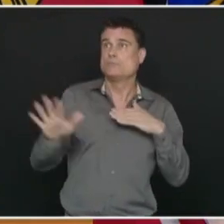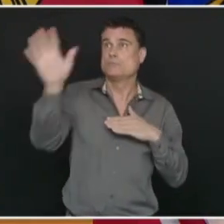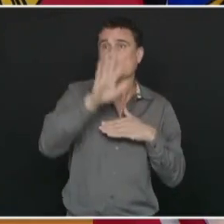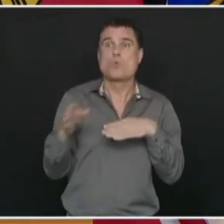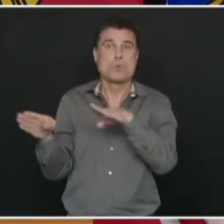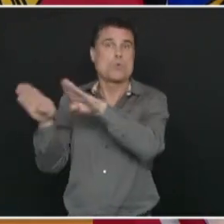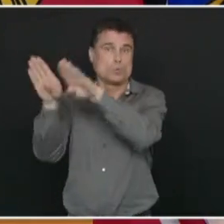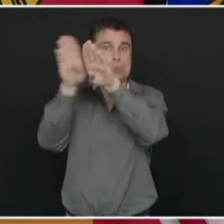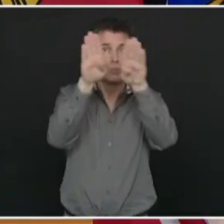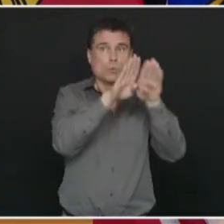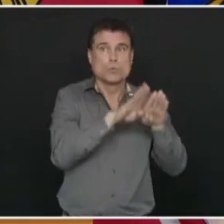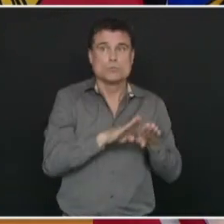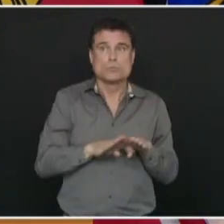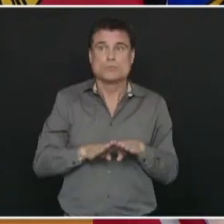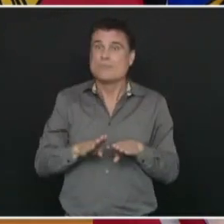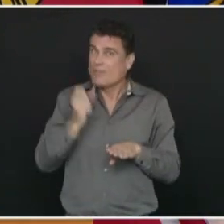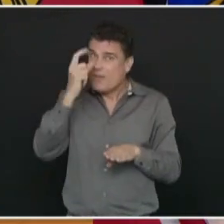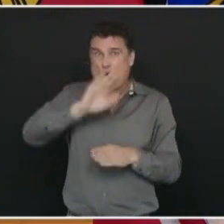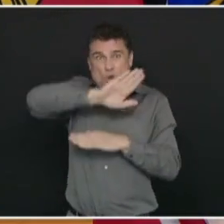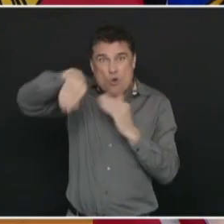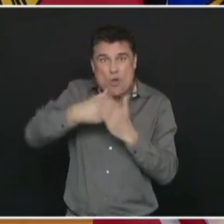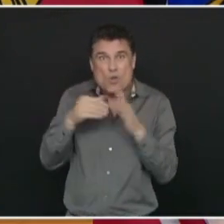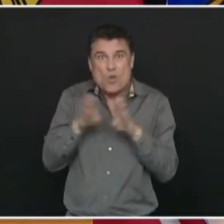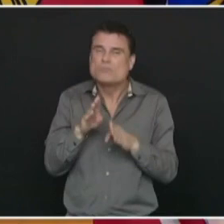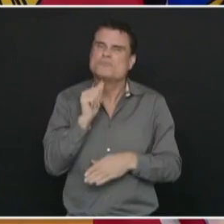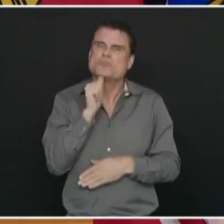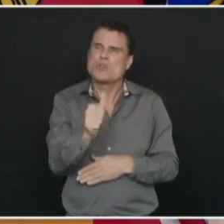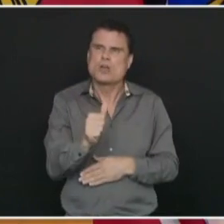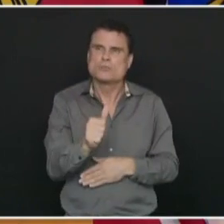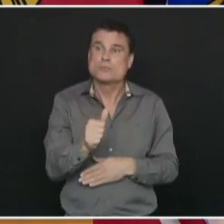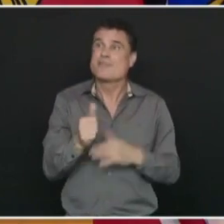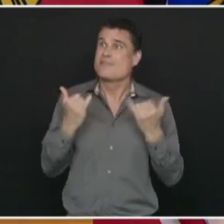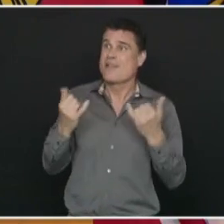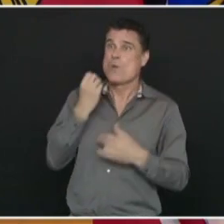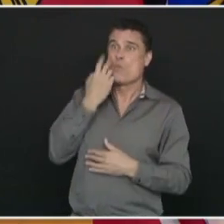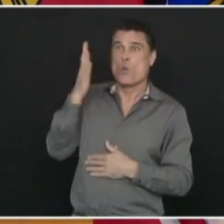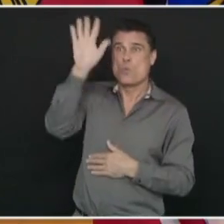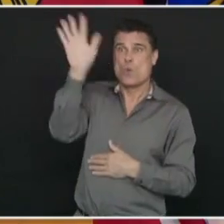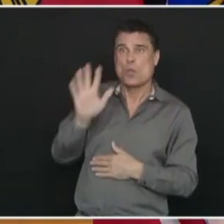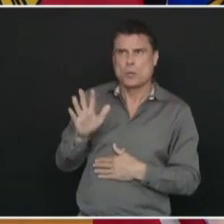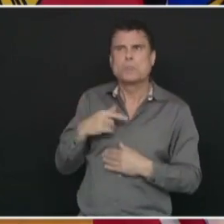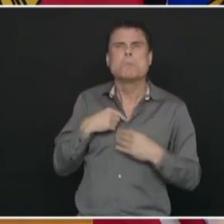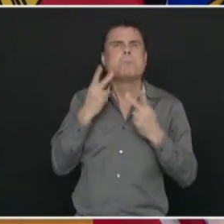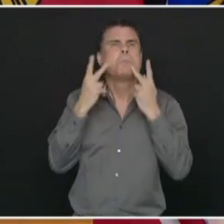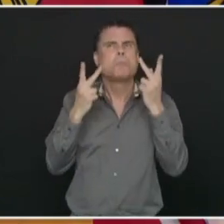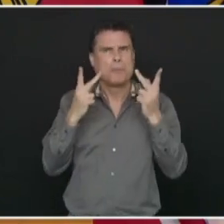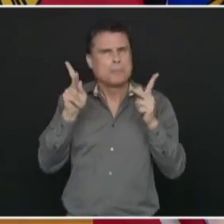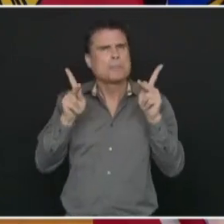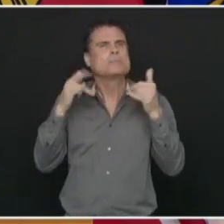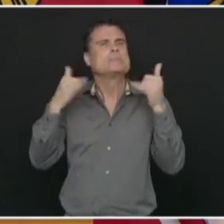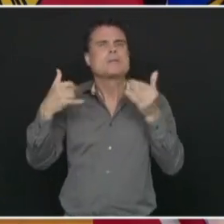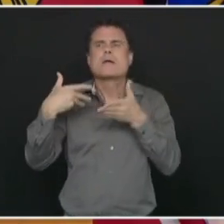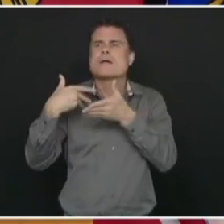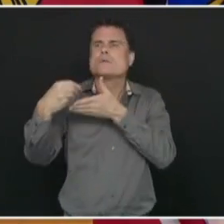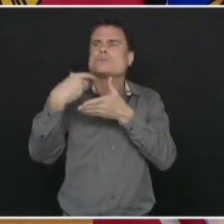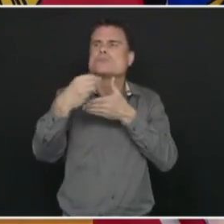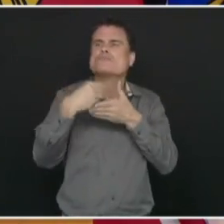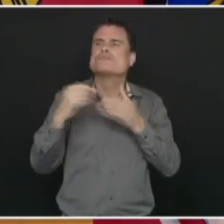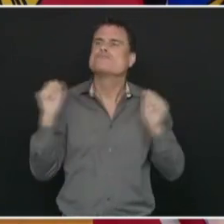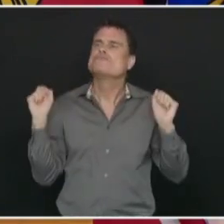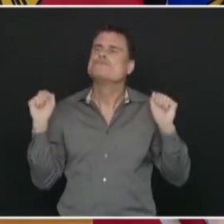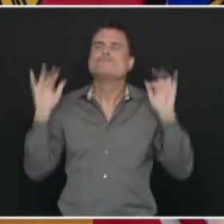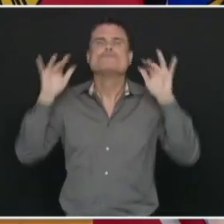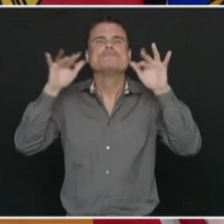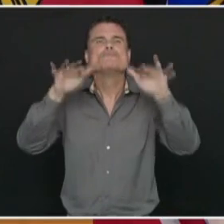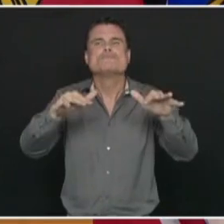closed. Some of the other things that I'm seeing that make a lot of sense are reducing vehicle traffic so that there's more space for pedestrians or people